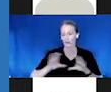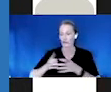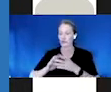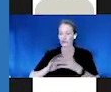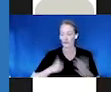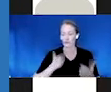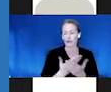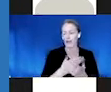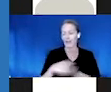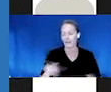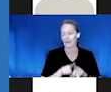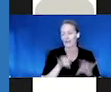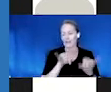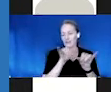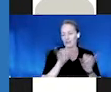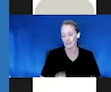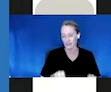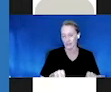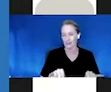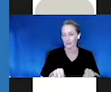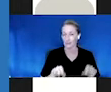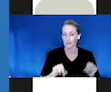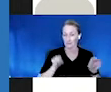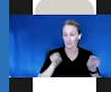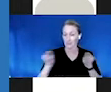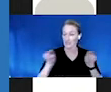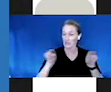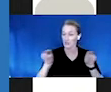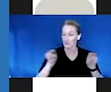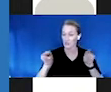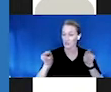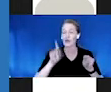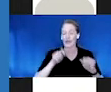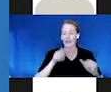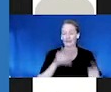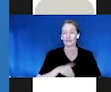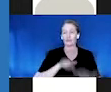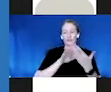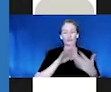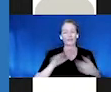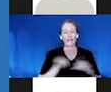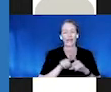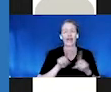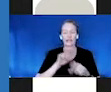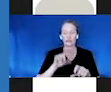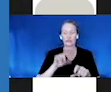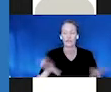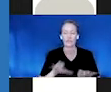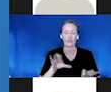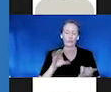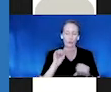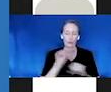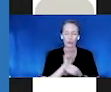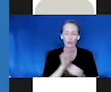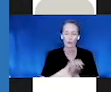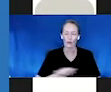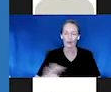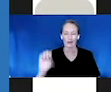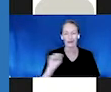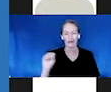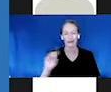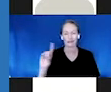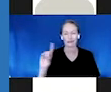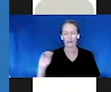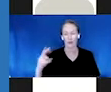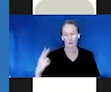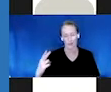factors, racism and caste, have to be addressed as we do this work on social determinants of health, because, and again, I will leave